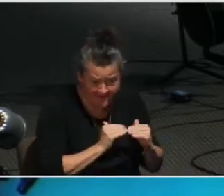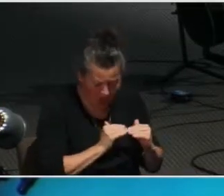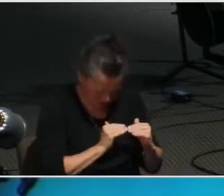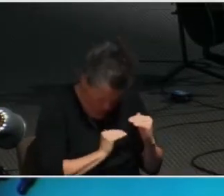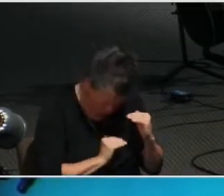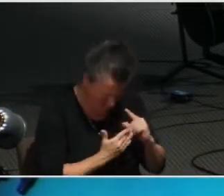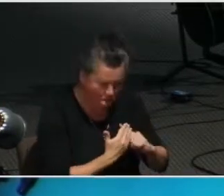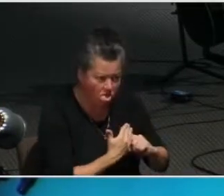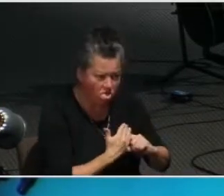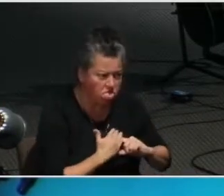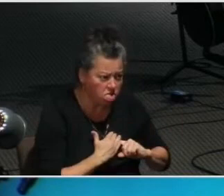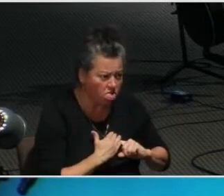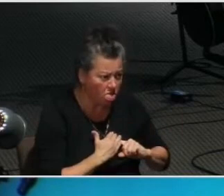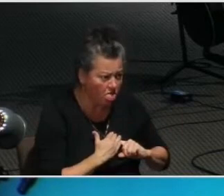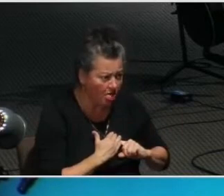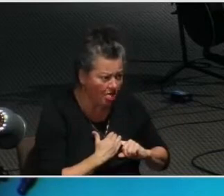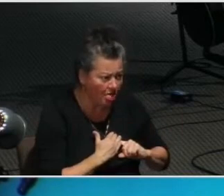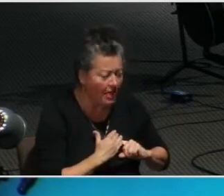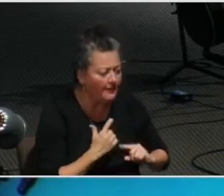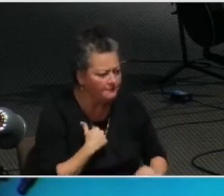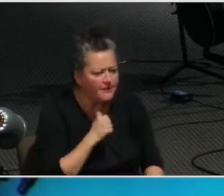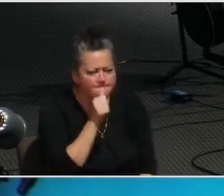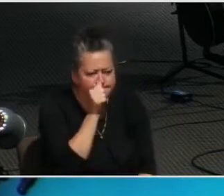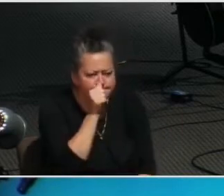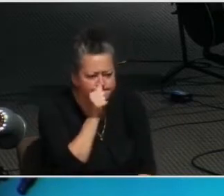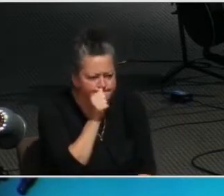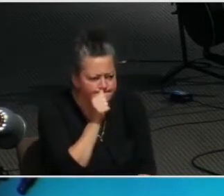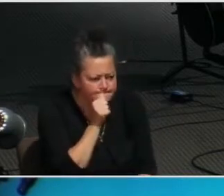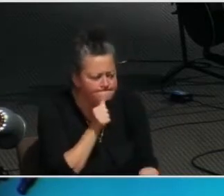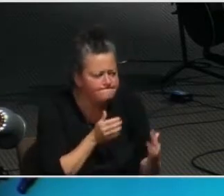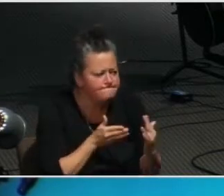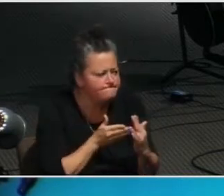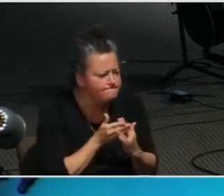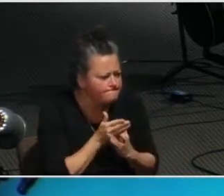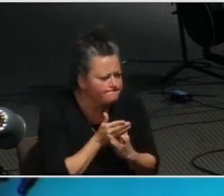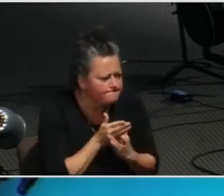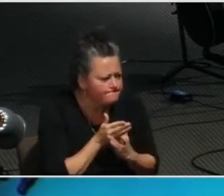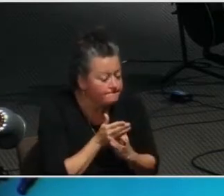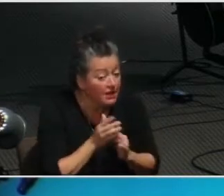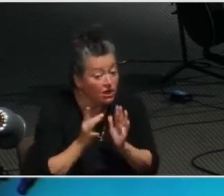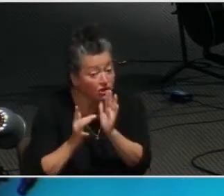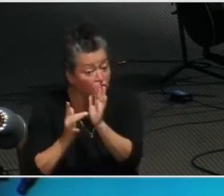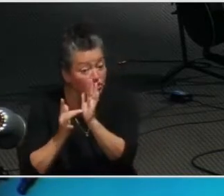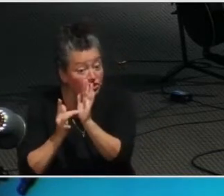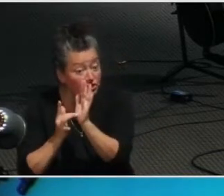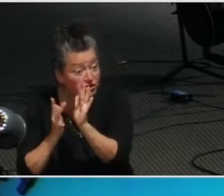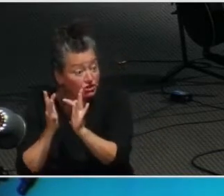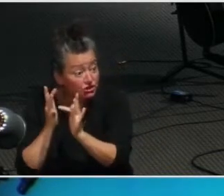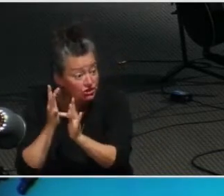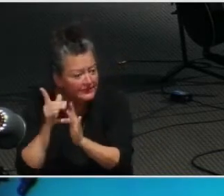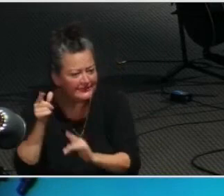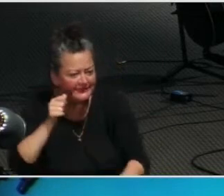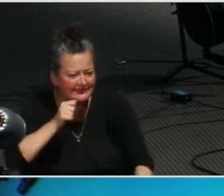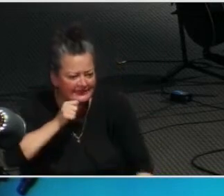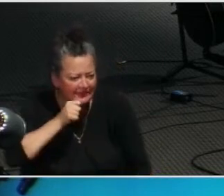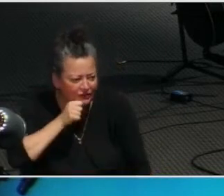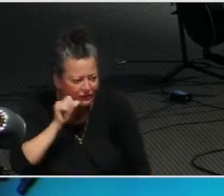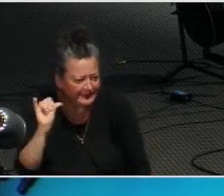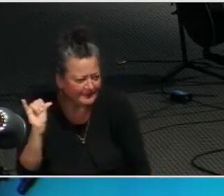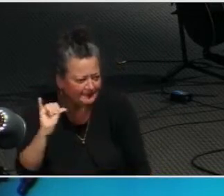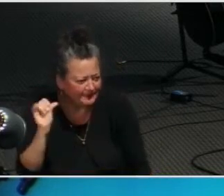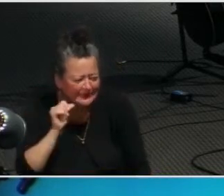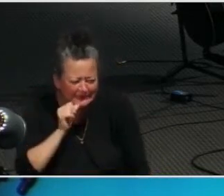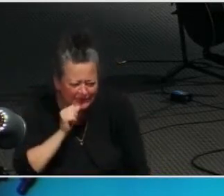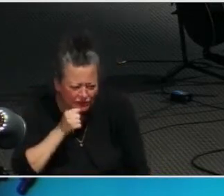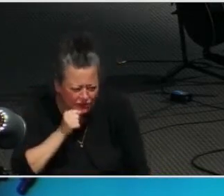And then this is about Jesus. For to this you have been called, because Christ also suffered for you, leaving you an example so that you might